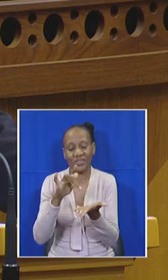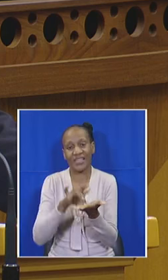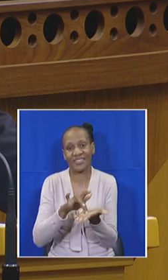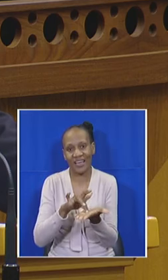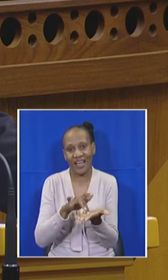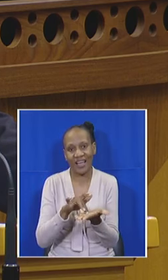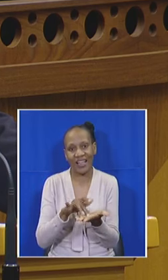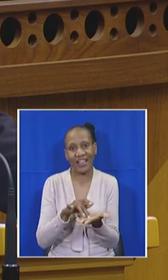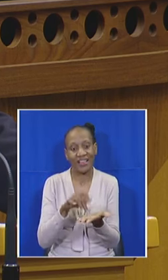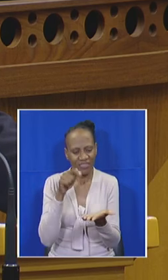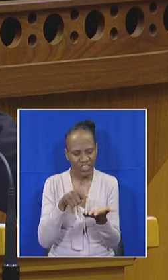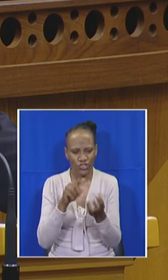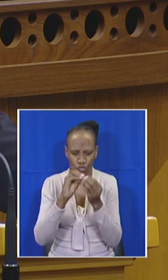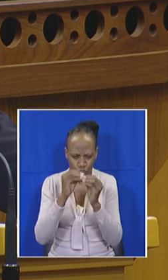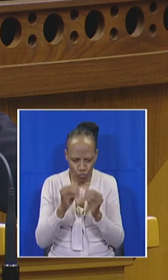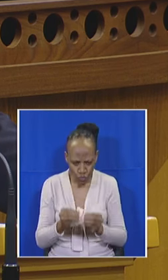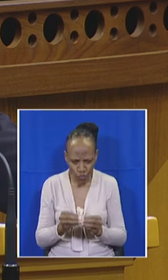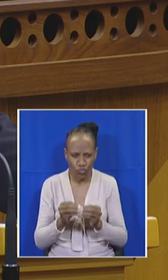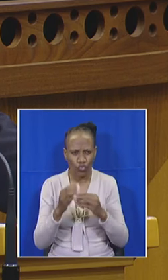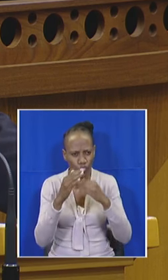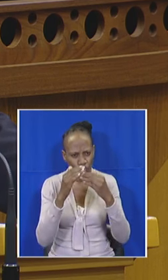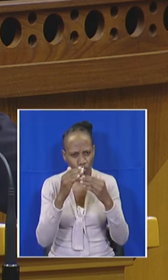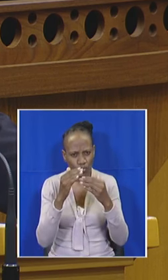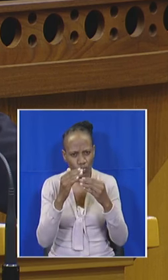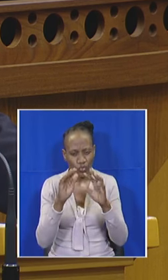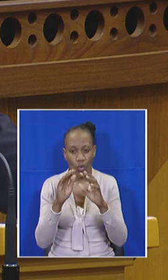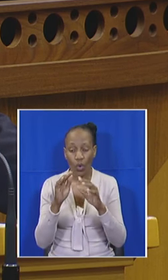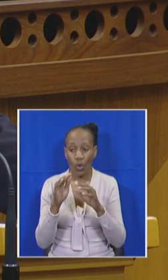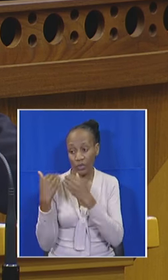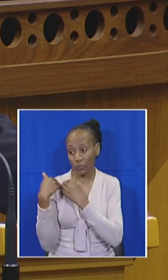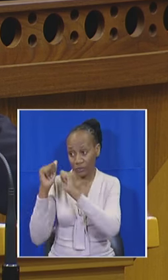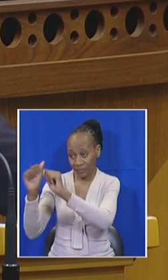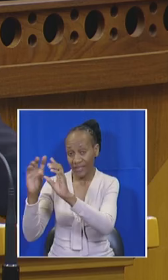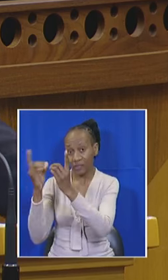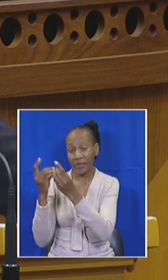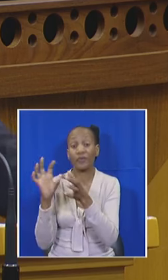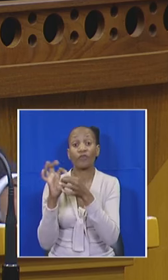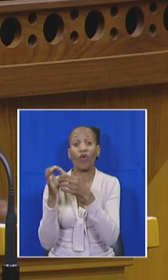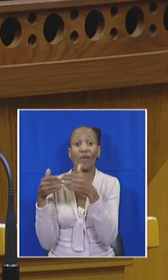been refurbished by the Department of Home Affairs.